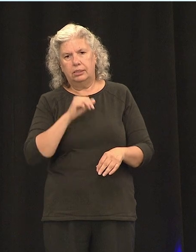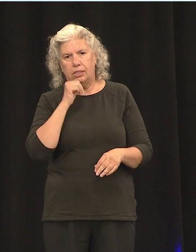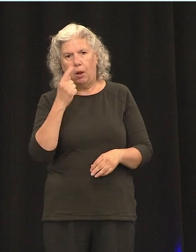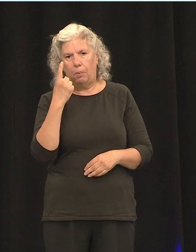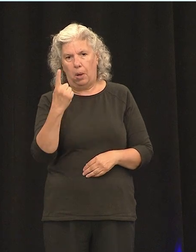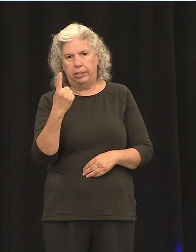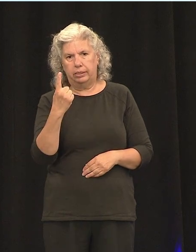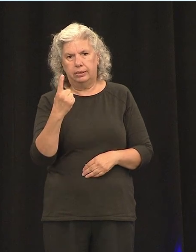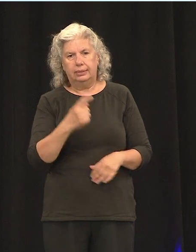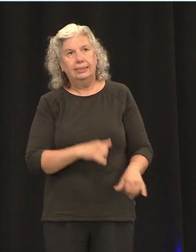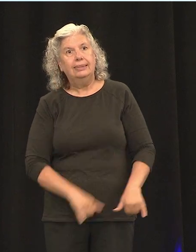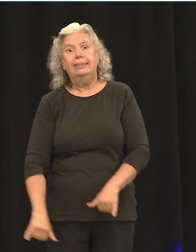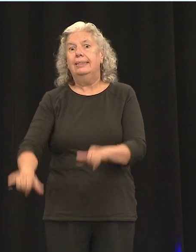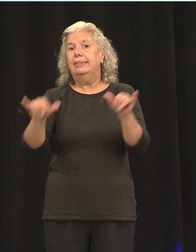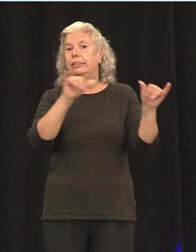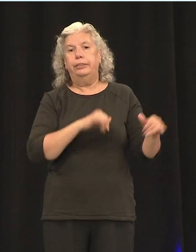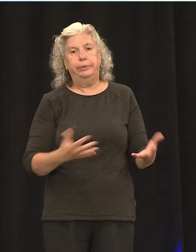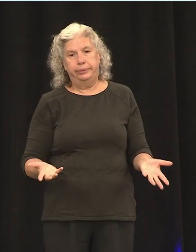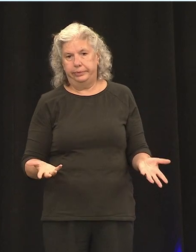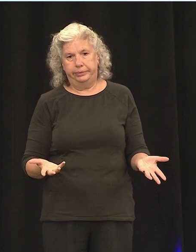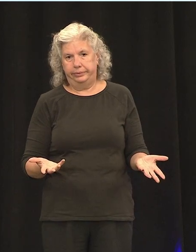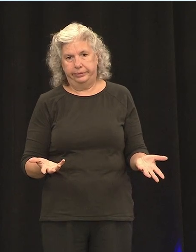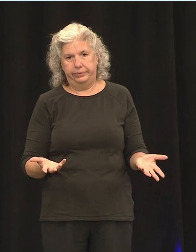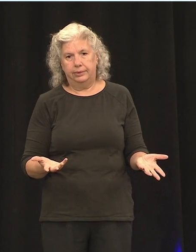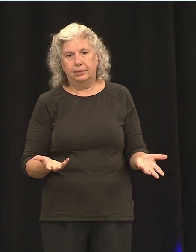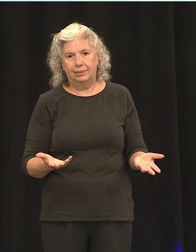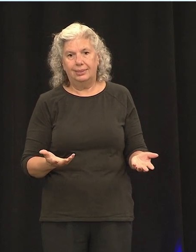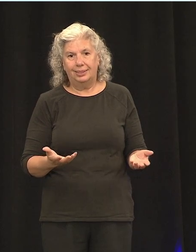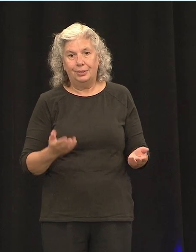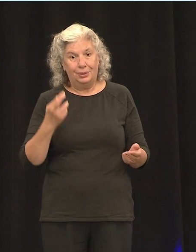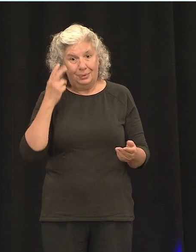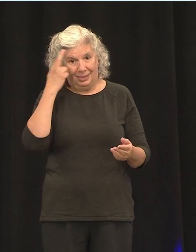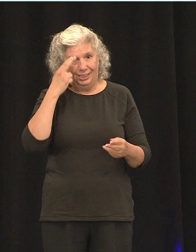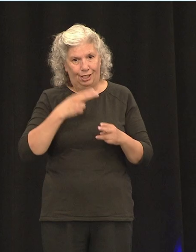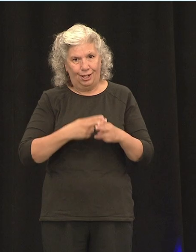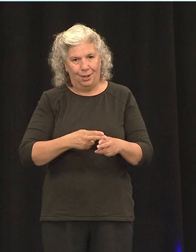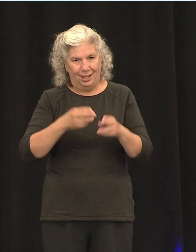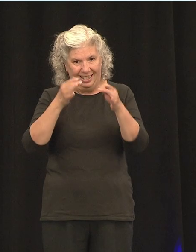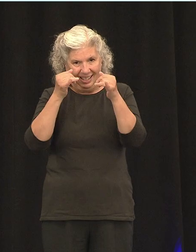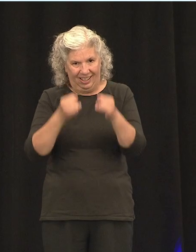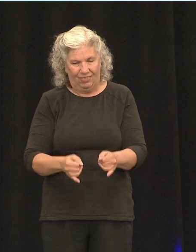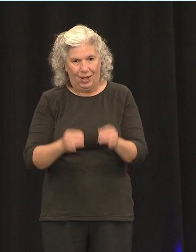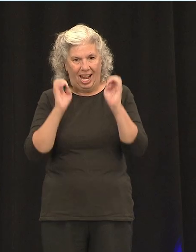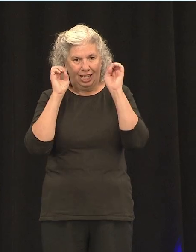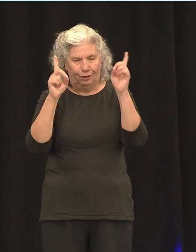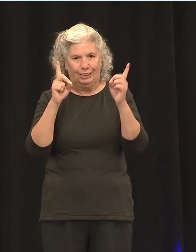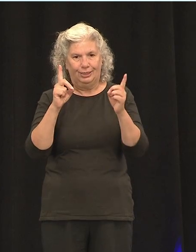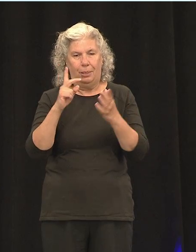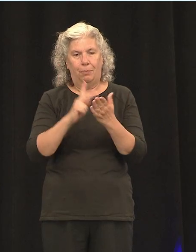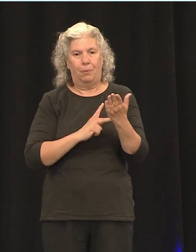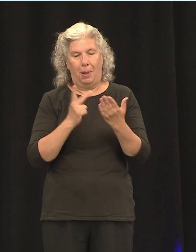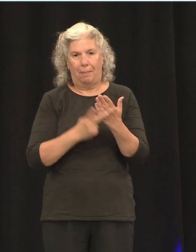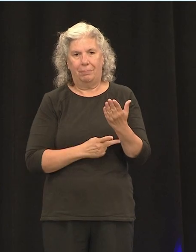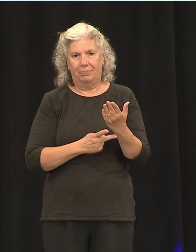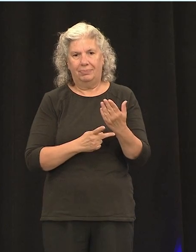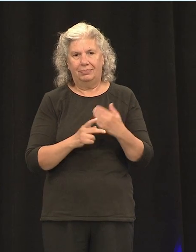It is called an individualized education program for a reason. However, it's not always the case. Because Usher syndrome is